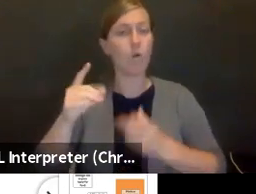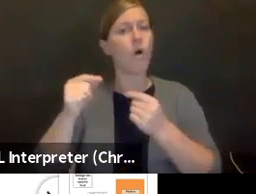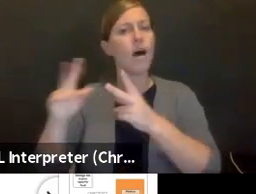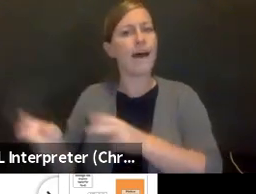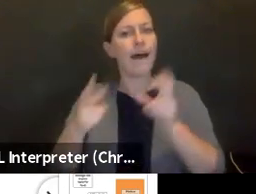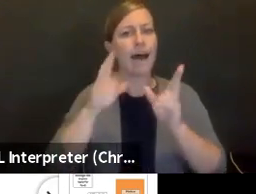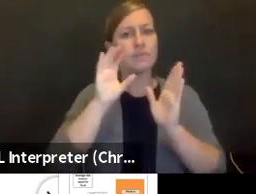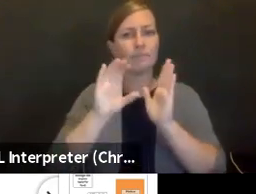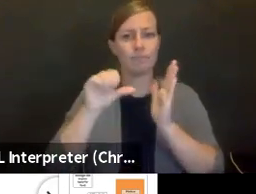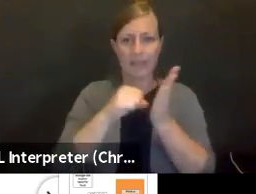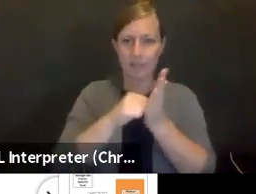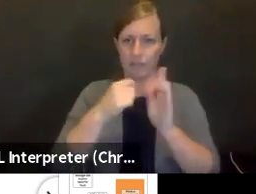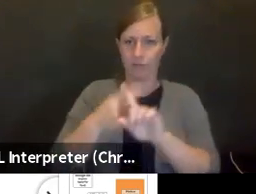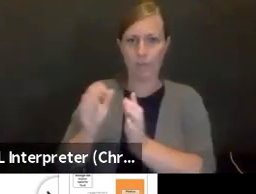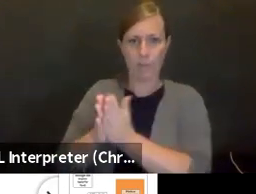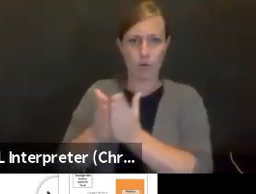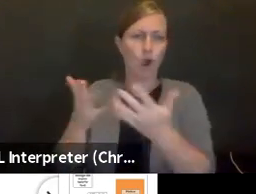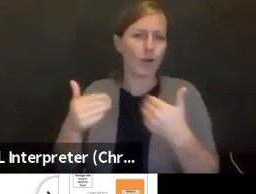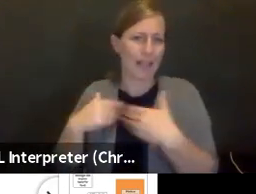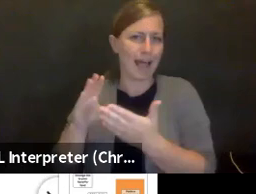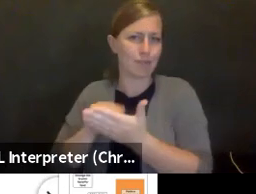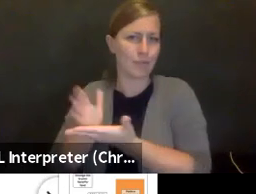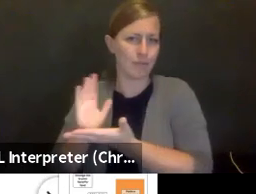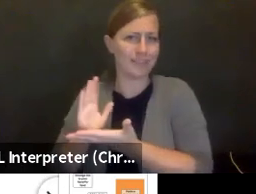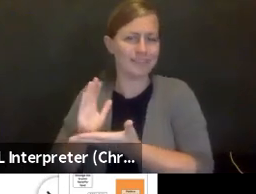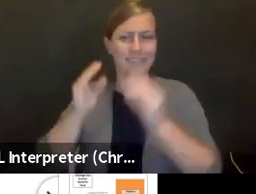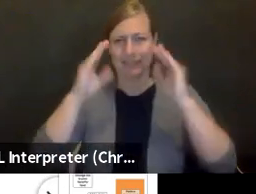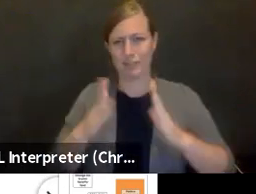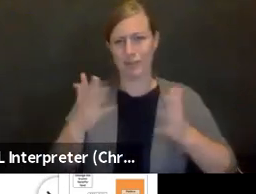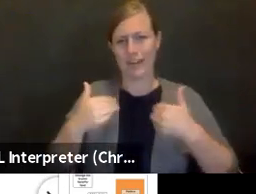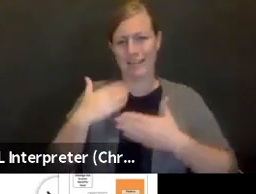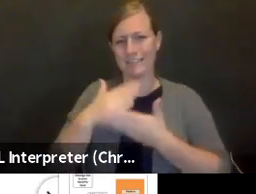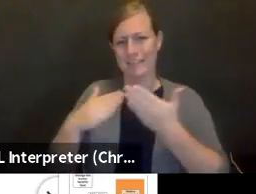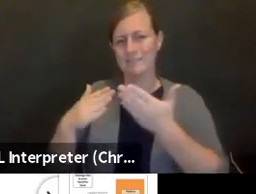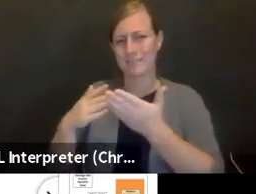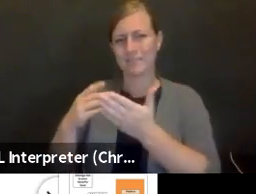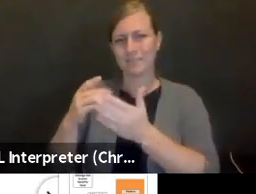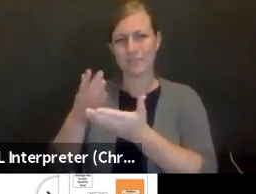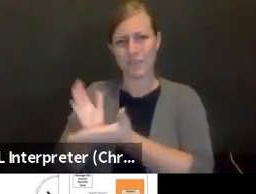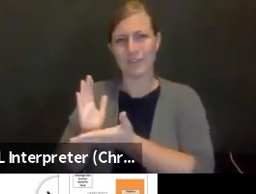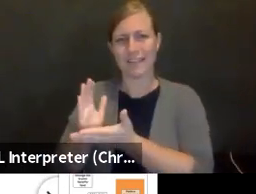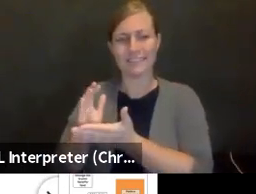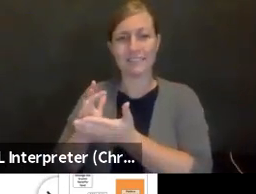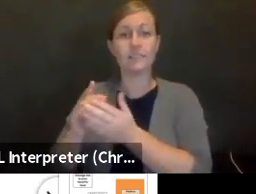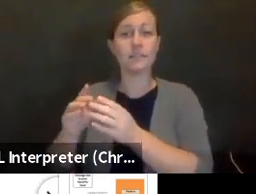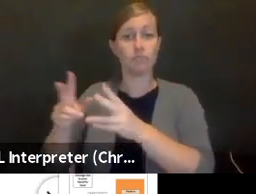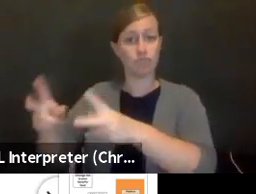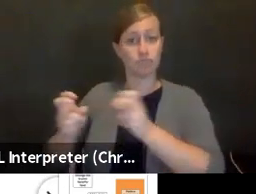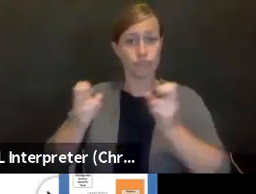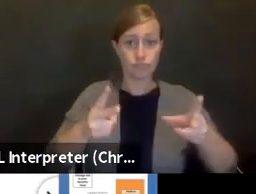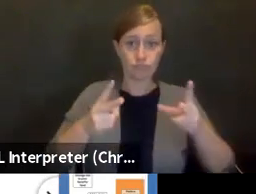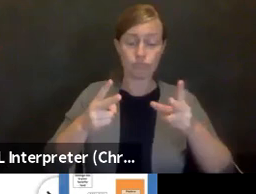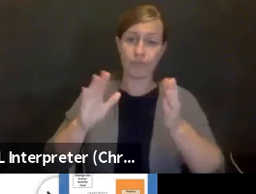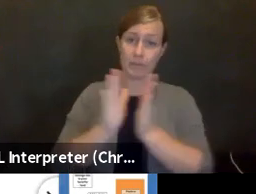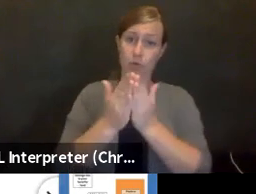have rights to. And yes, teachers do have certain rights already. And you add a page that you have rights to, and you